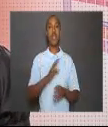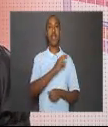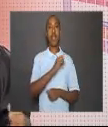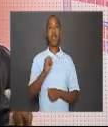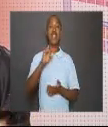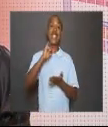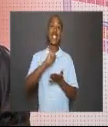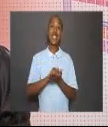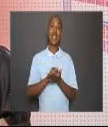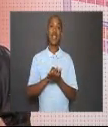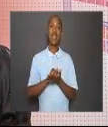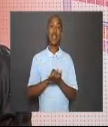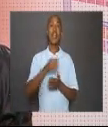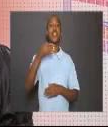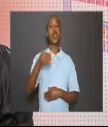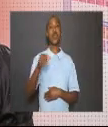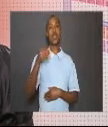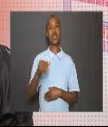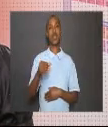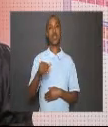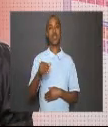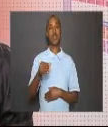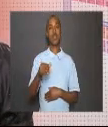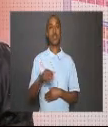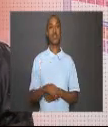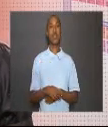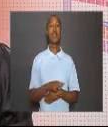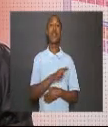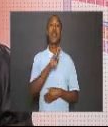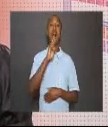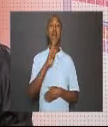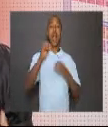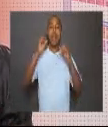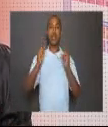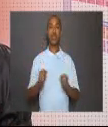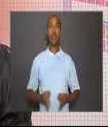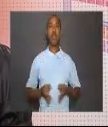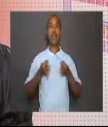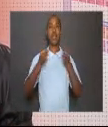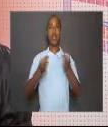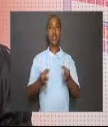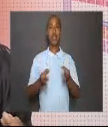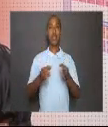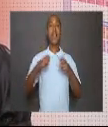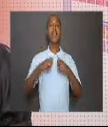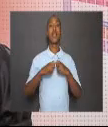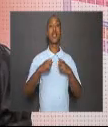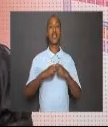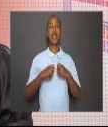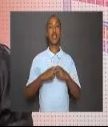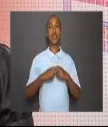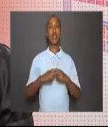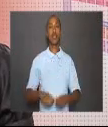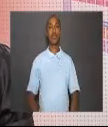and that in aqueous solution, they are able to conduct electric